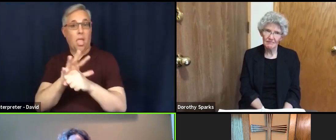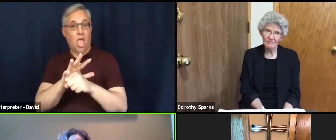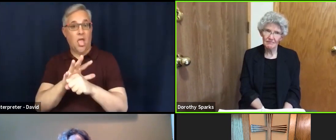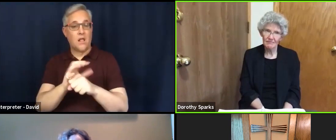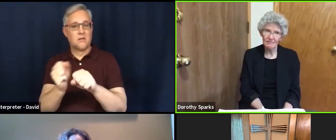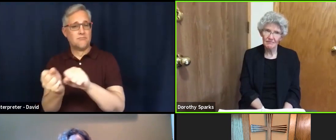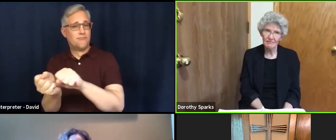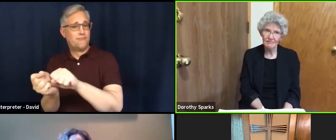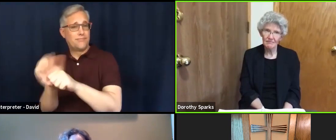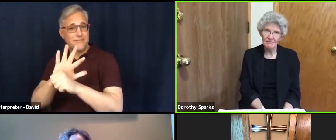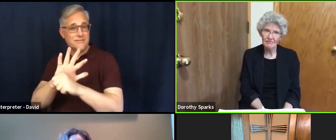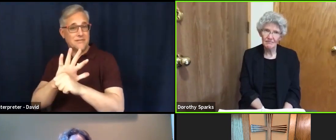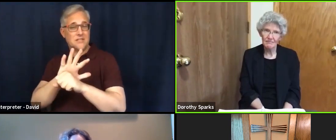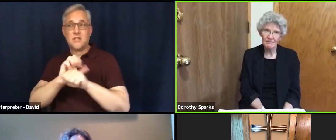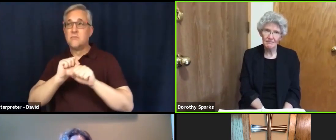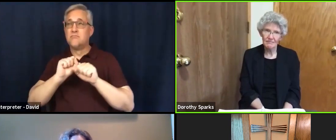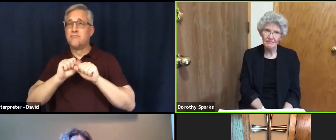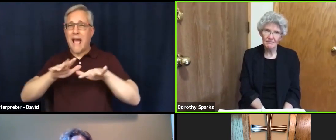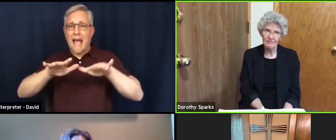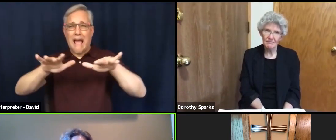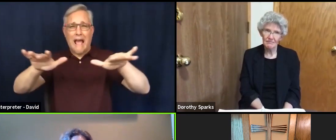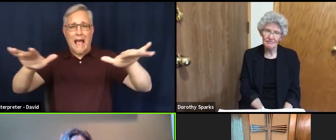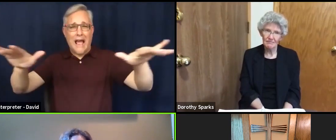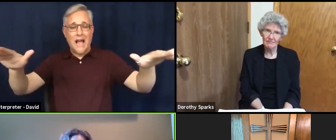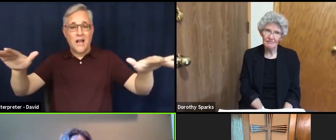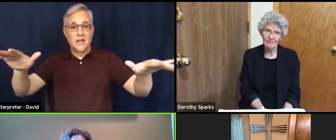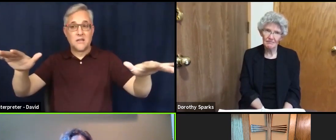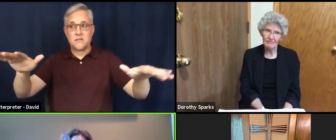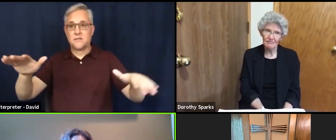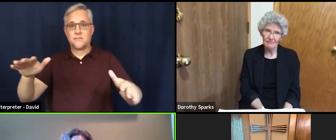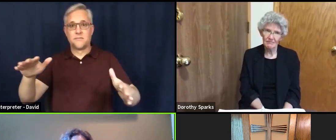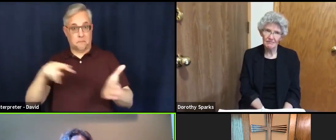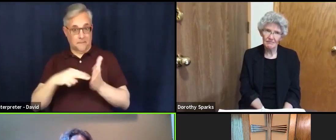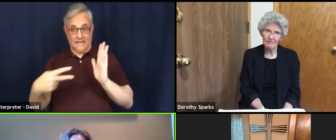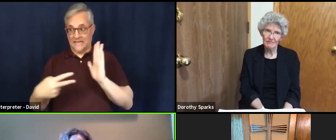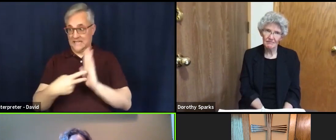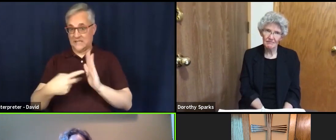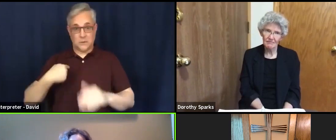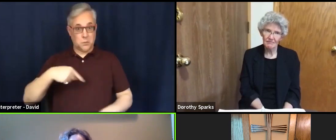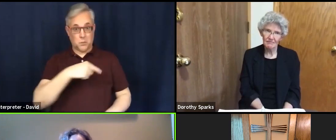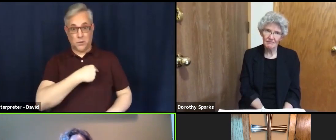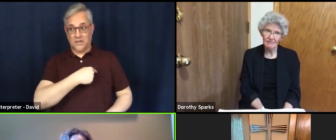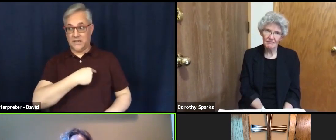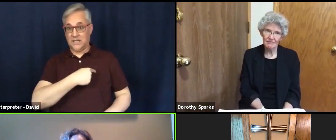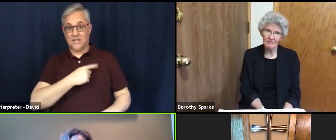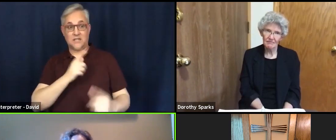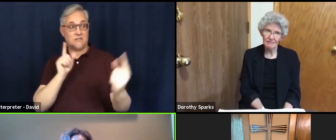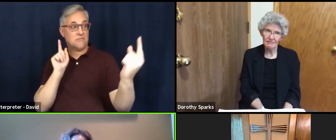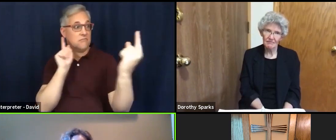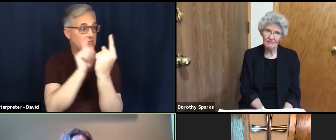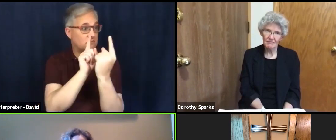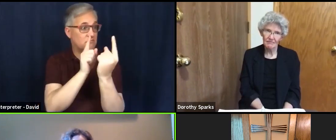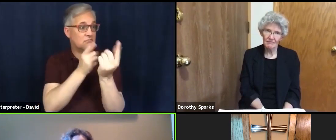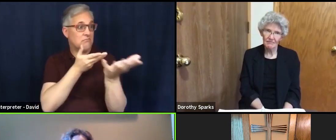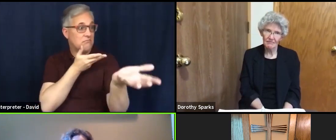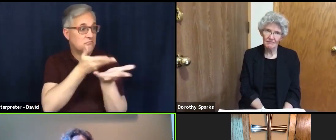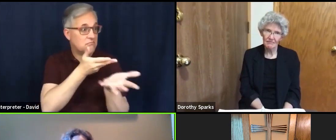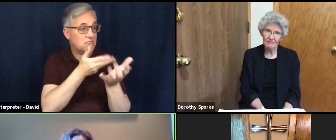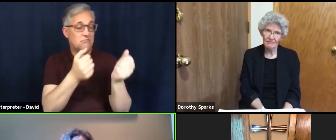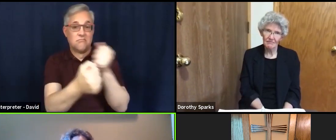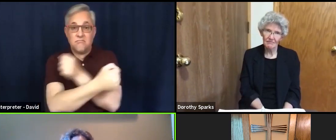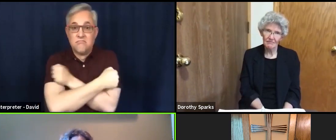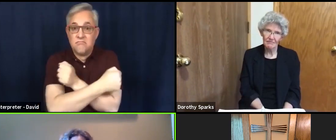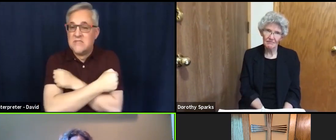that says we need to keep physical distance from one another to slow down the spread of